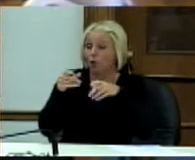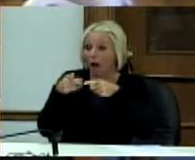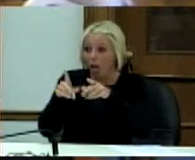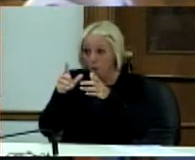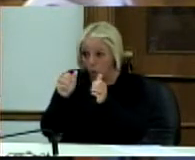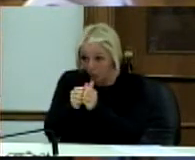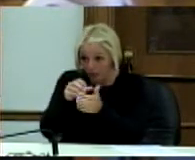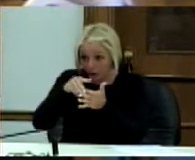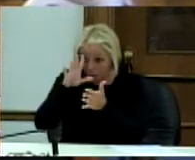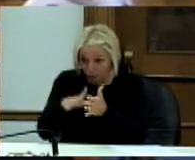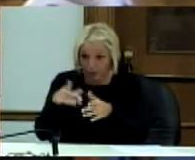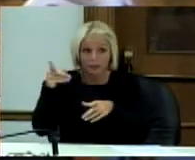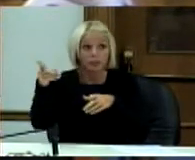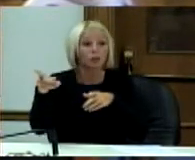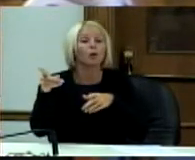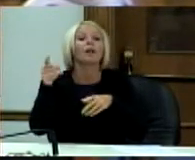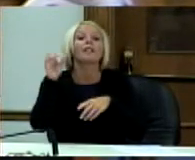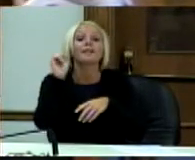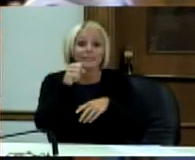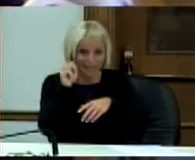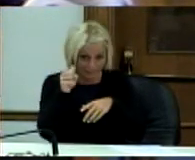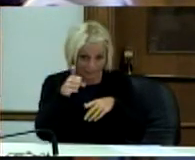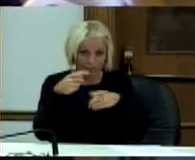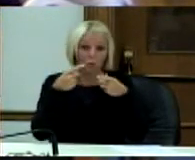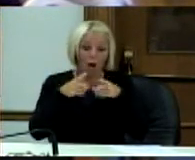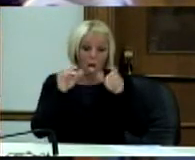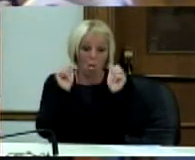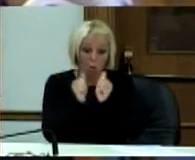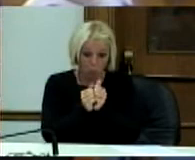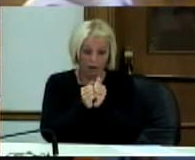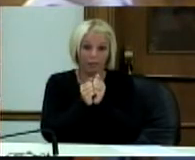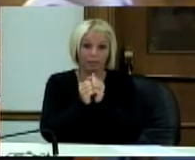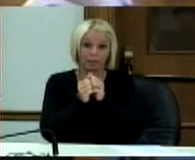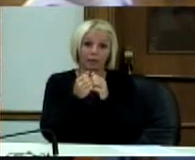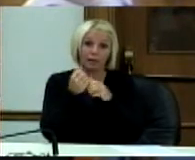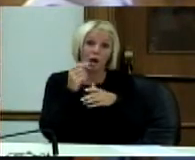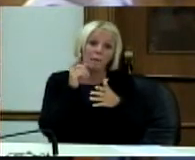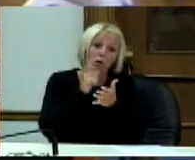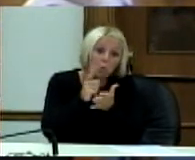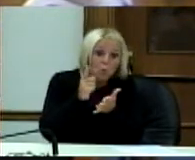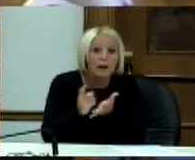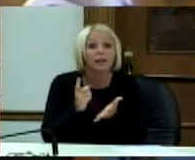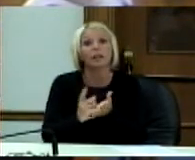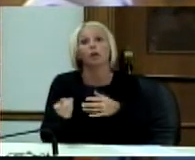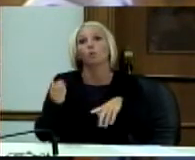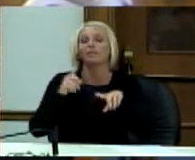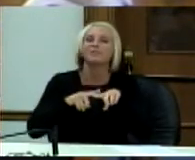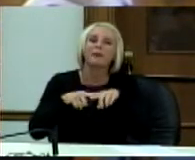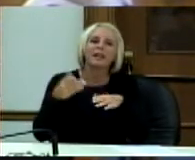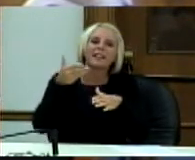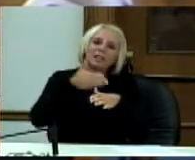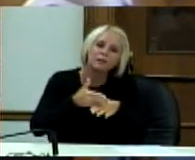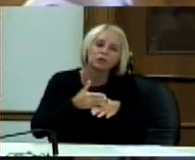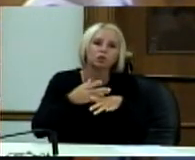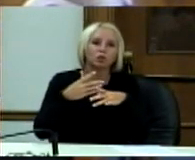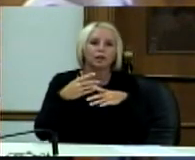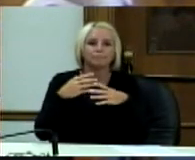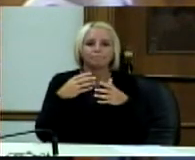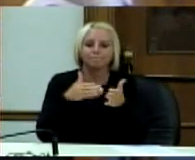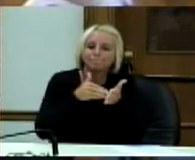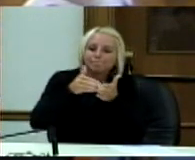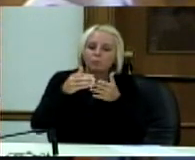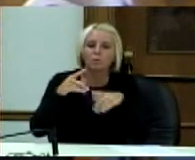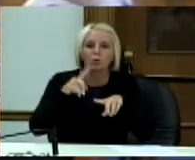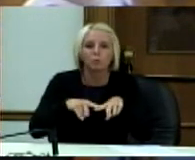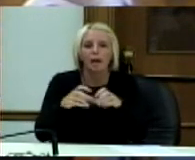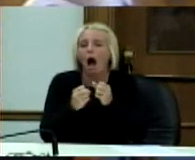students, right. They would be providing the intervention, and then on a weekly, or depending on the intervention, the frequency would be